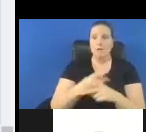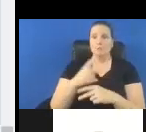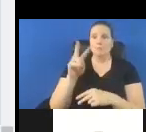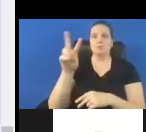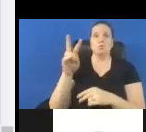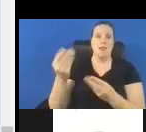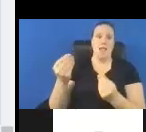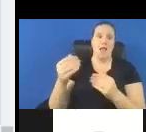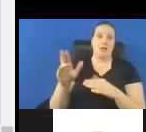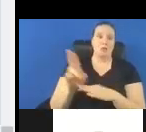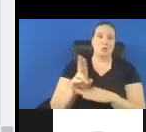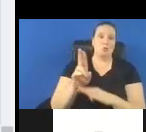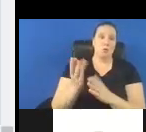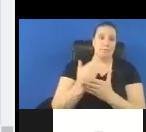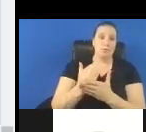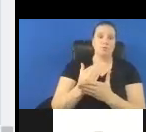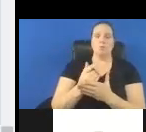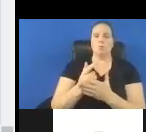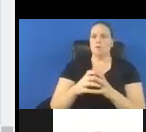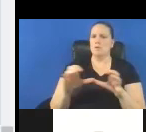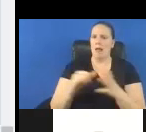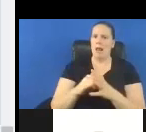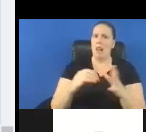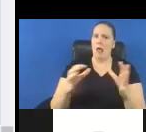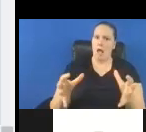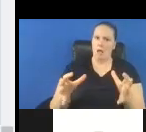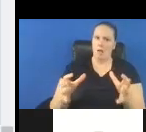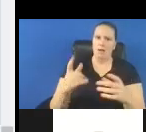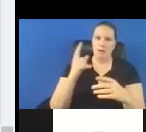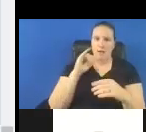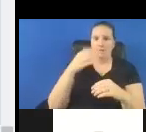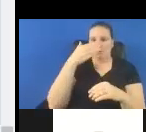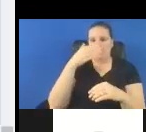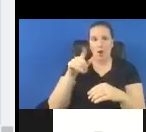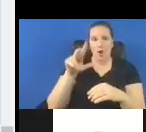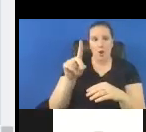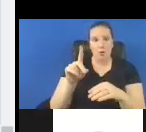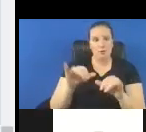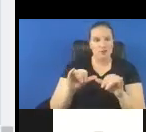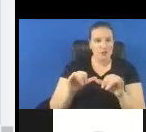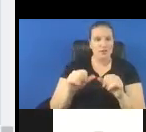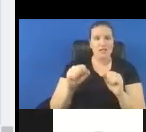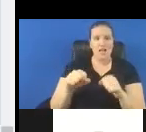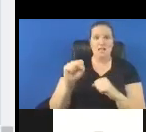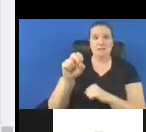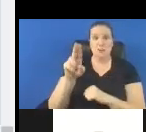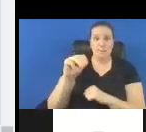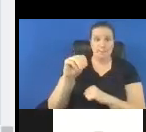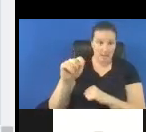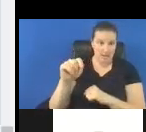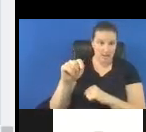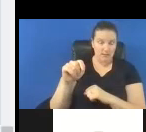site plans. And we do that quite a bit. That allows us to front load engineering. We can submit at the same time and go through